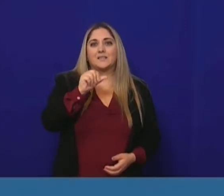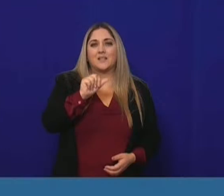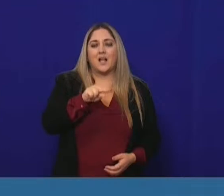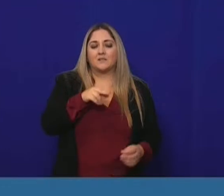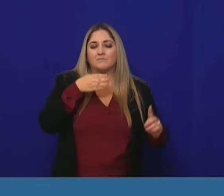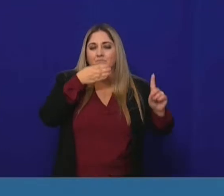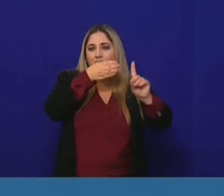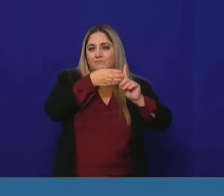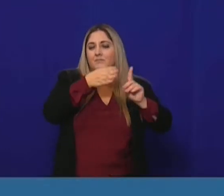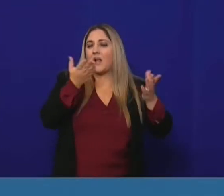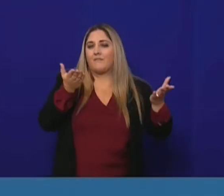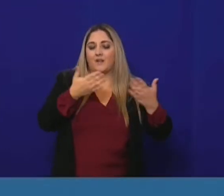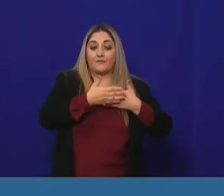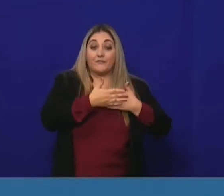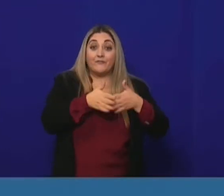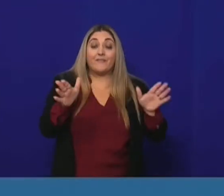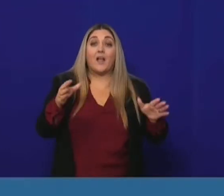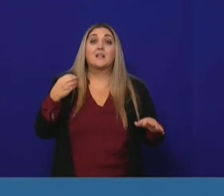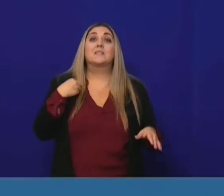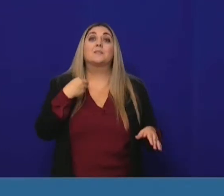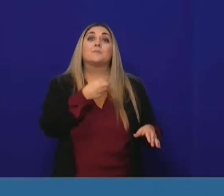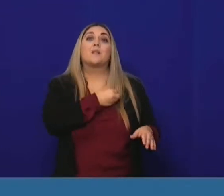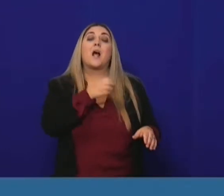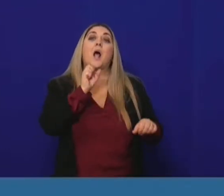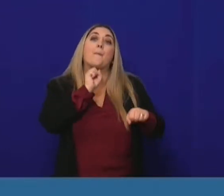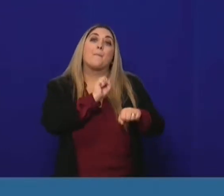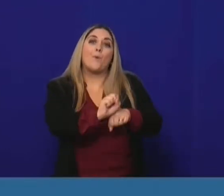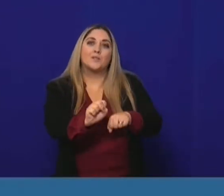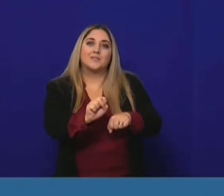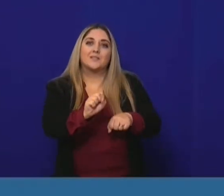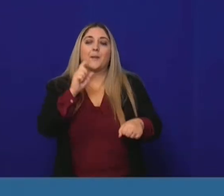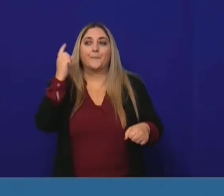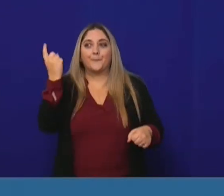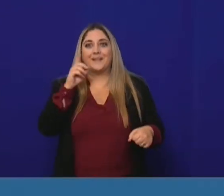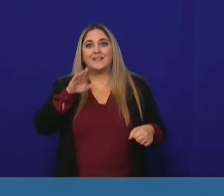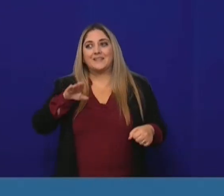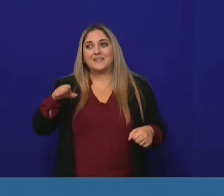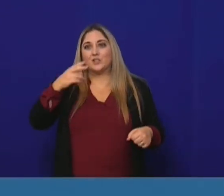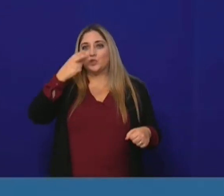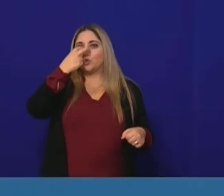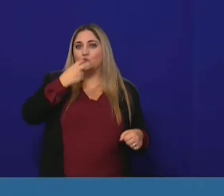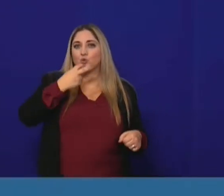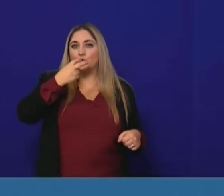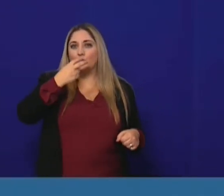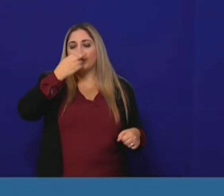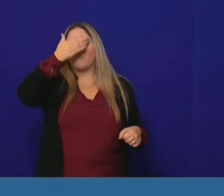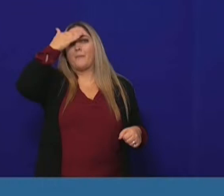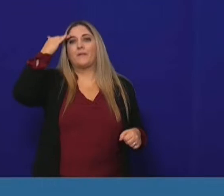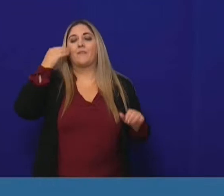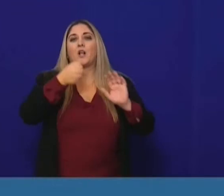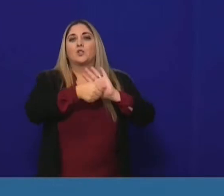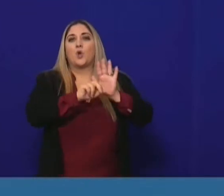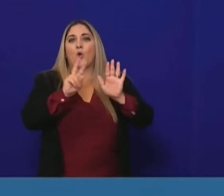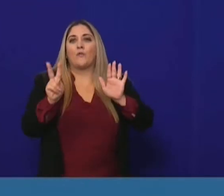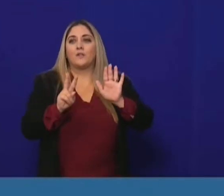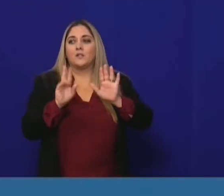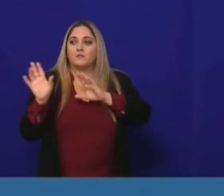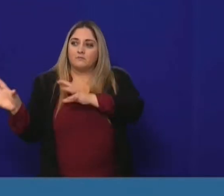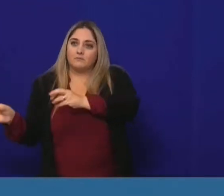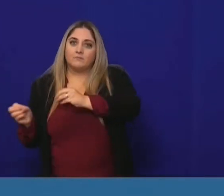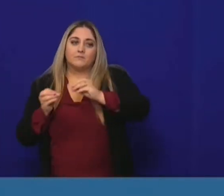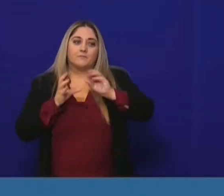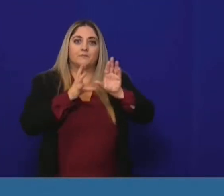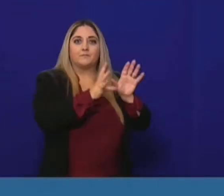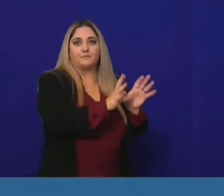rajna li l-aħjar mod li inti meta jkollok xi l-ewwel każijiet mid-djar tal-anzjani, idealment inti qed toħroġhom minn